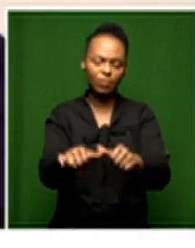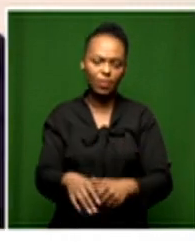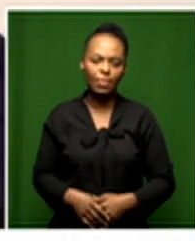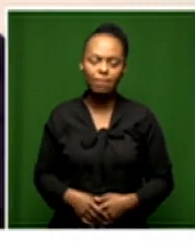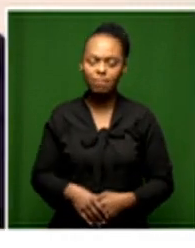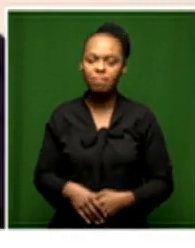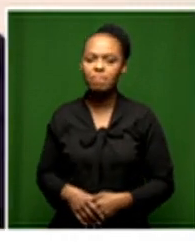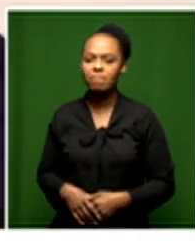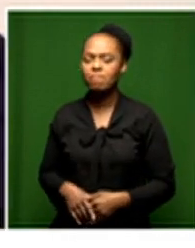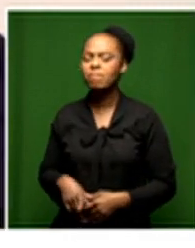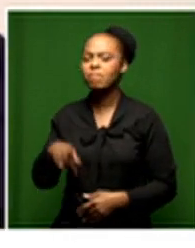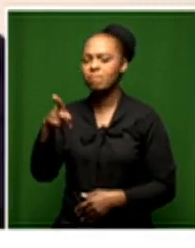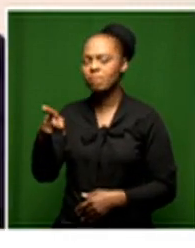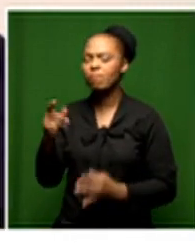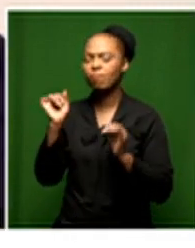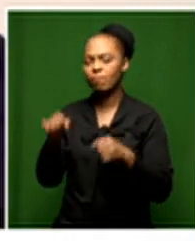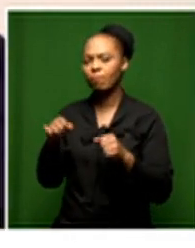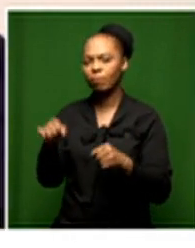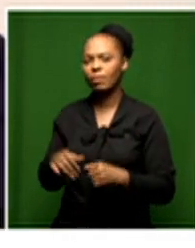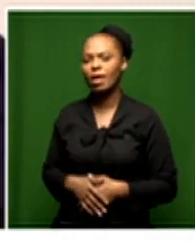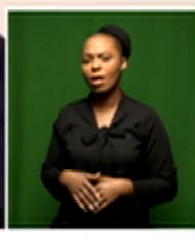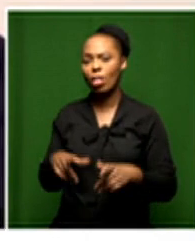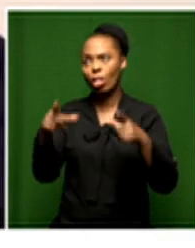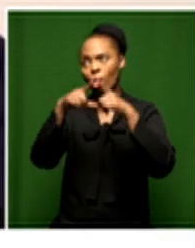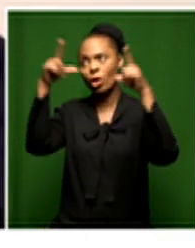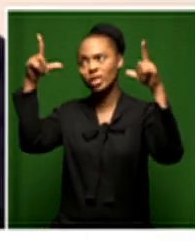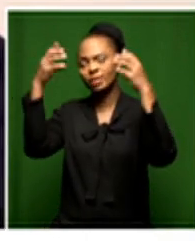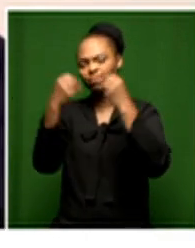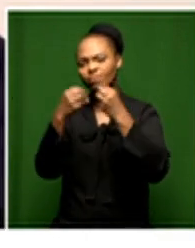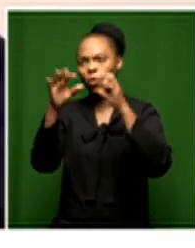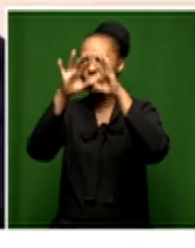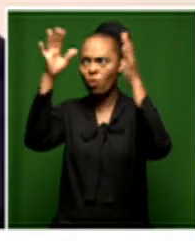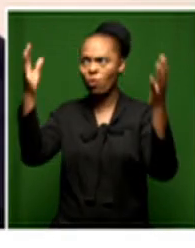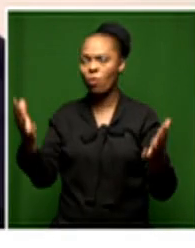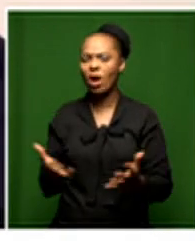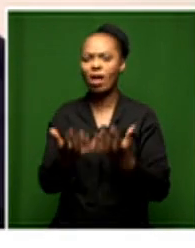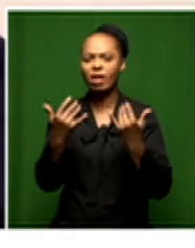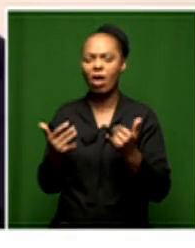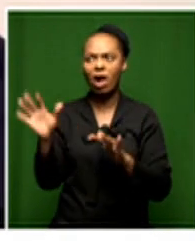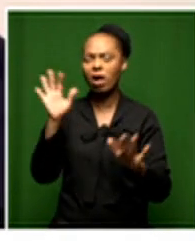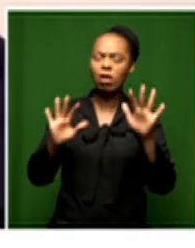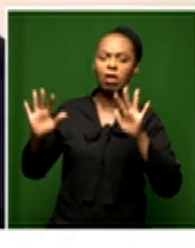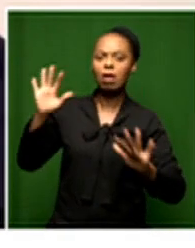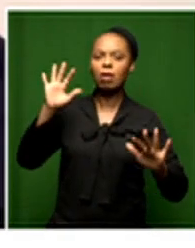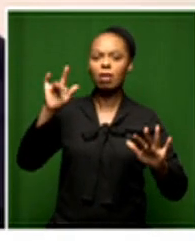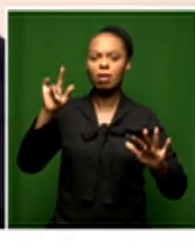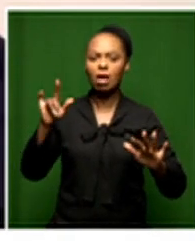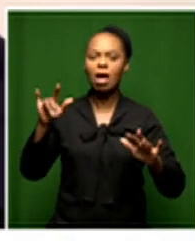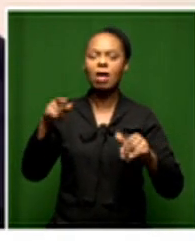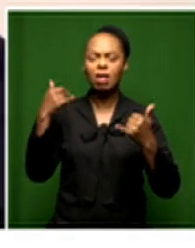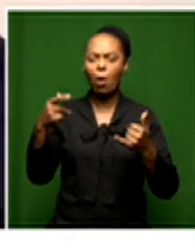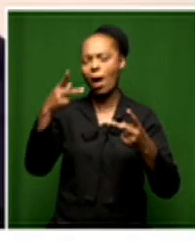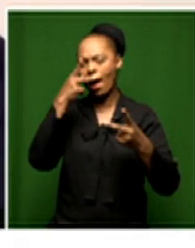And of course, the logic one would imagine the world over at a time like this when we all are dealing with a common